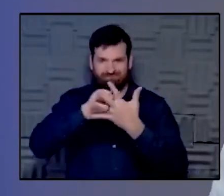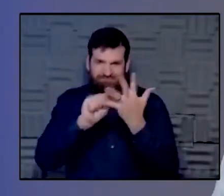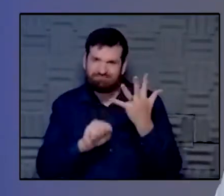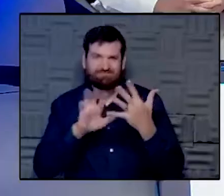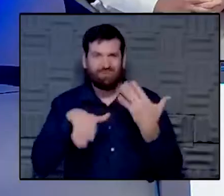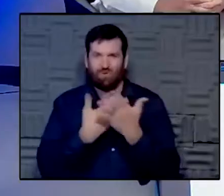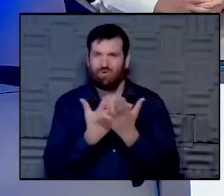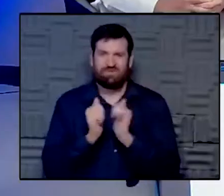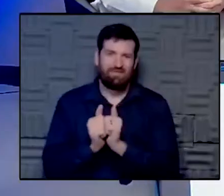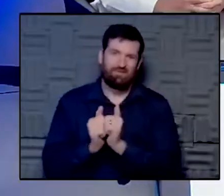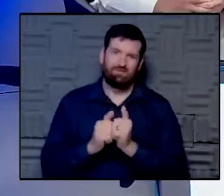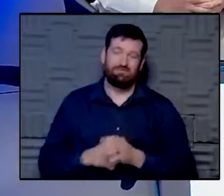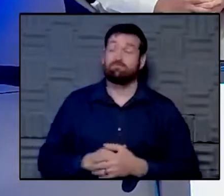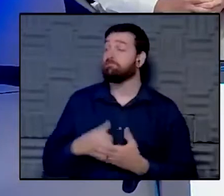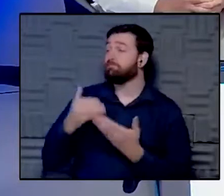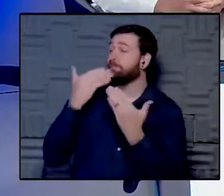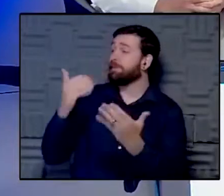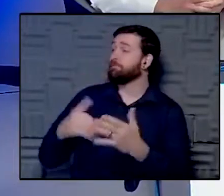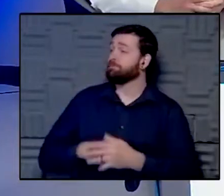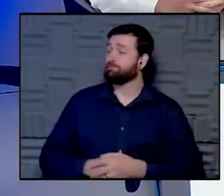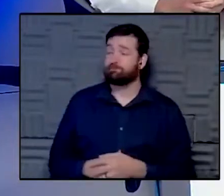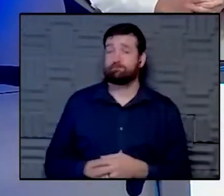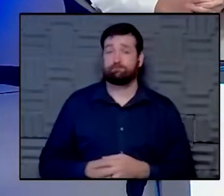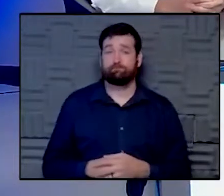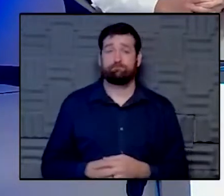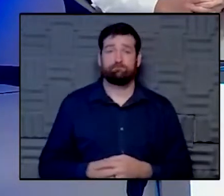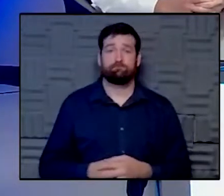things. Thank you.